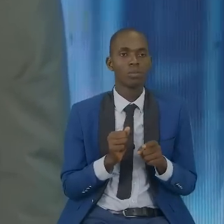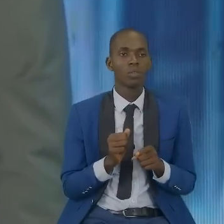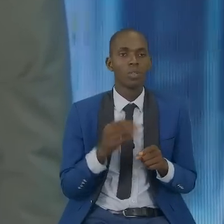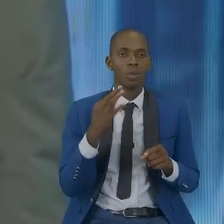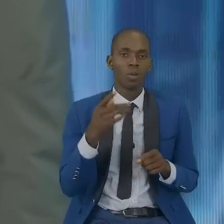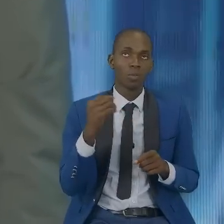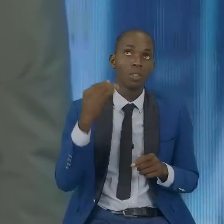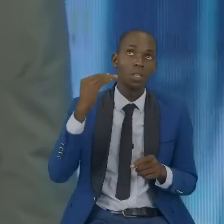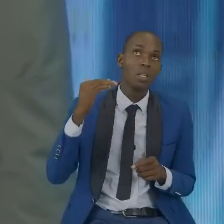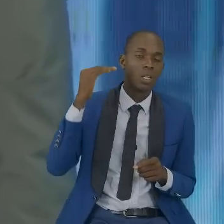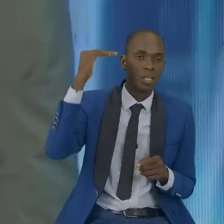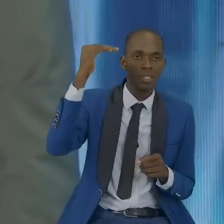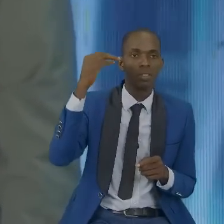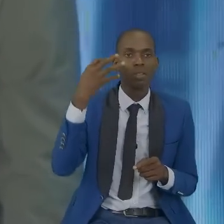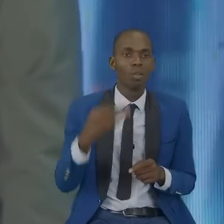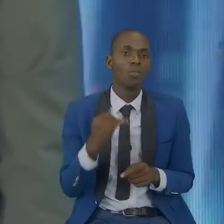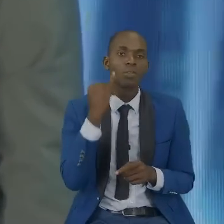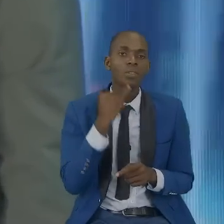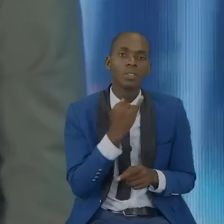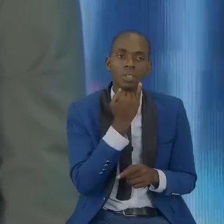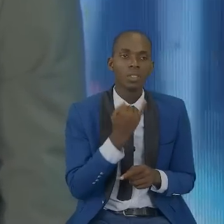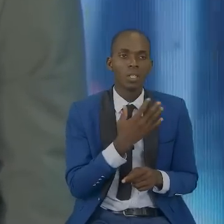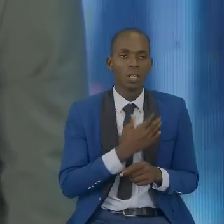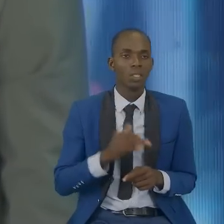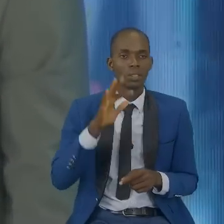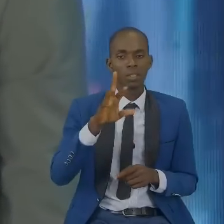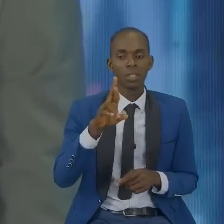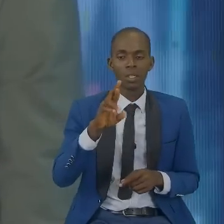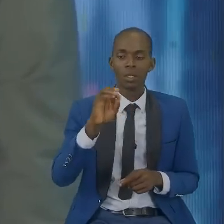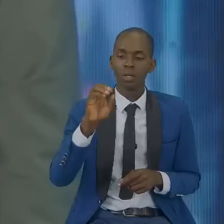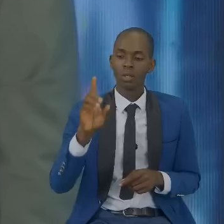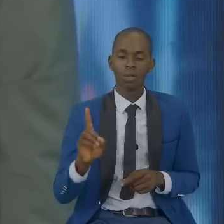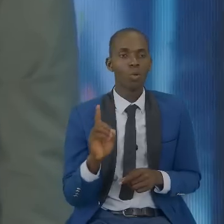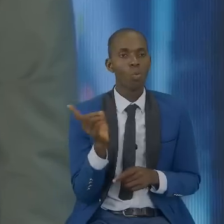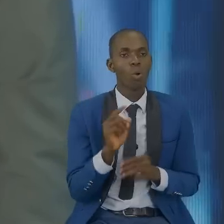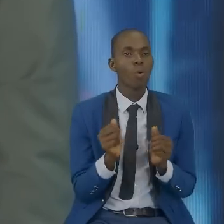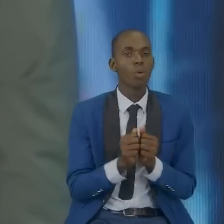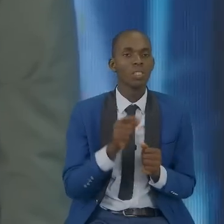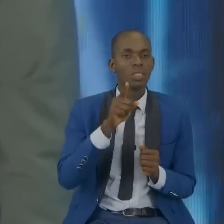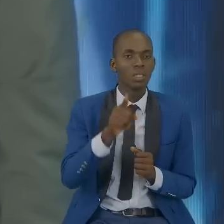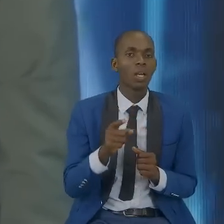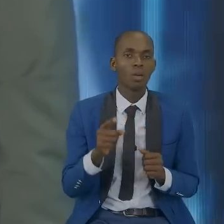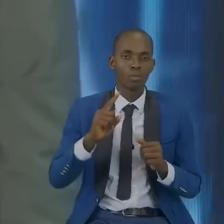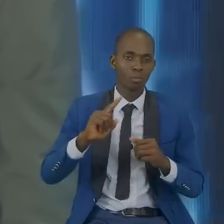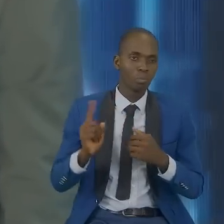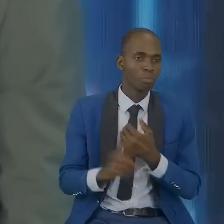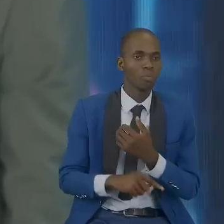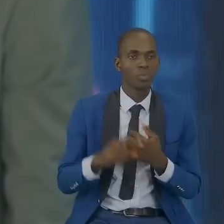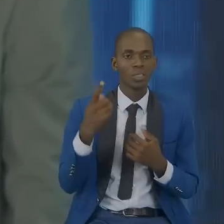the elders of Israel, and thy rod wherewith thou smotest the